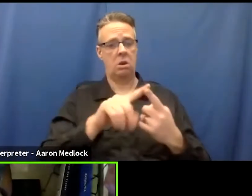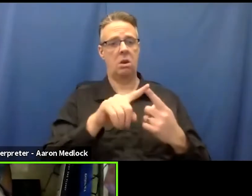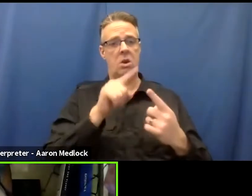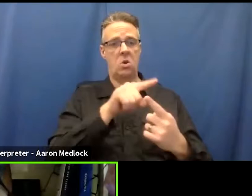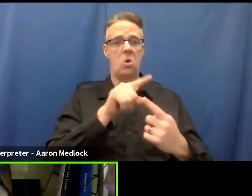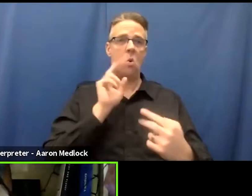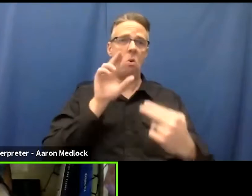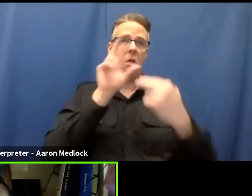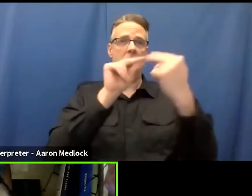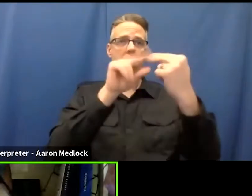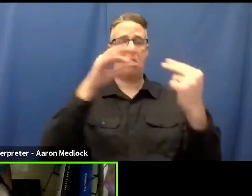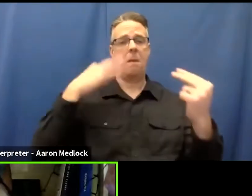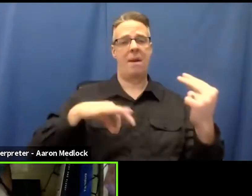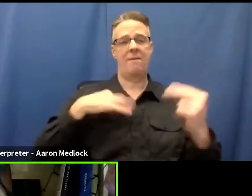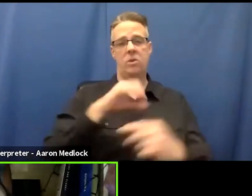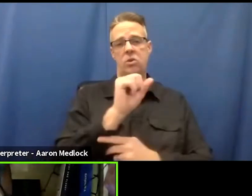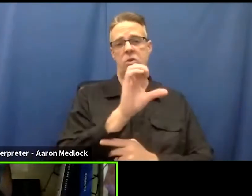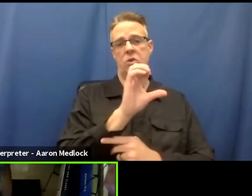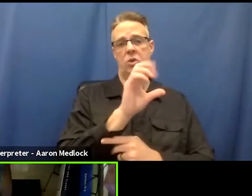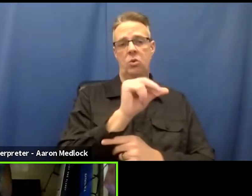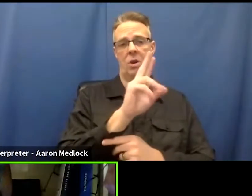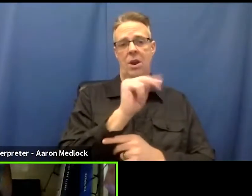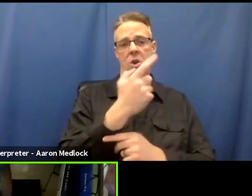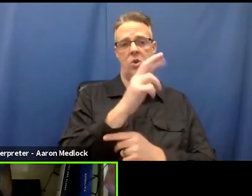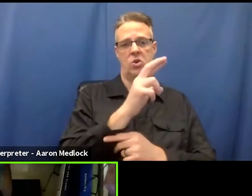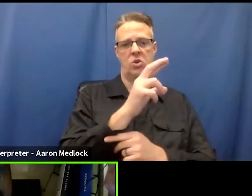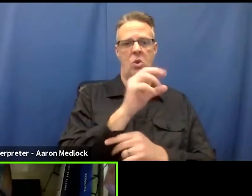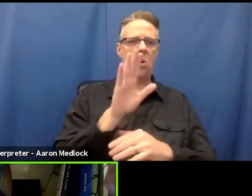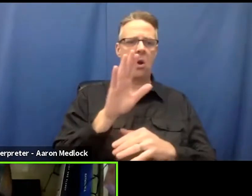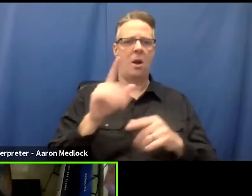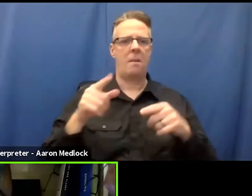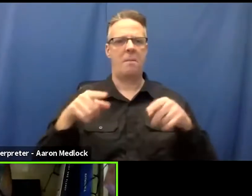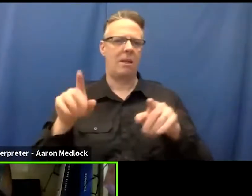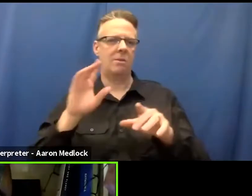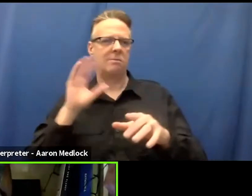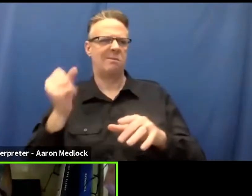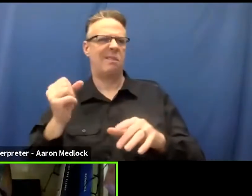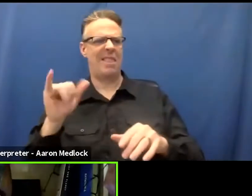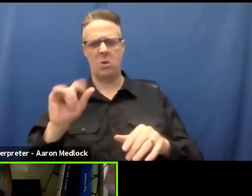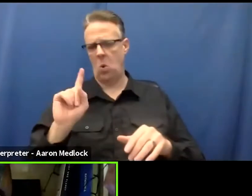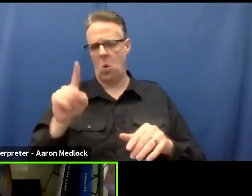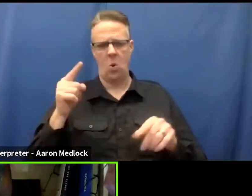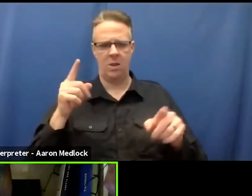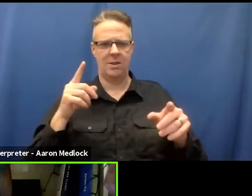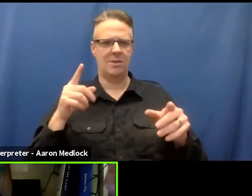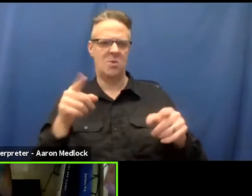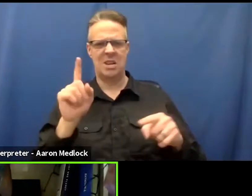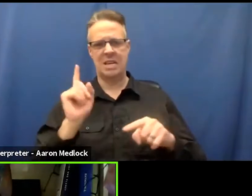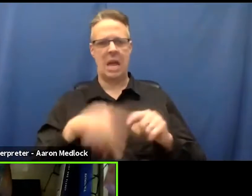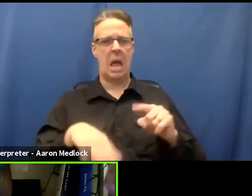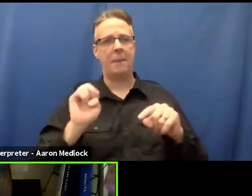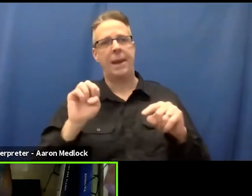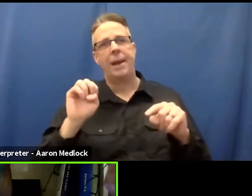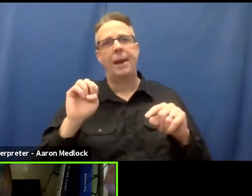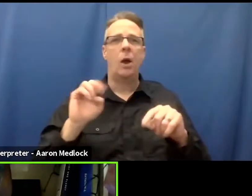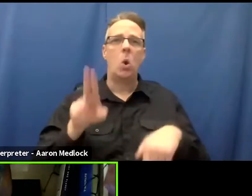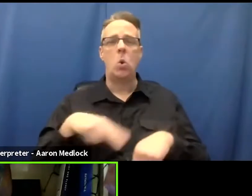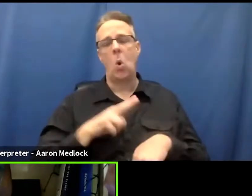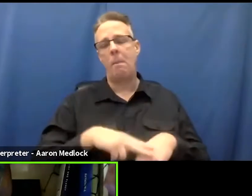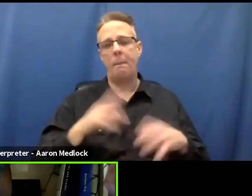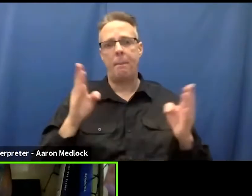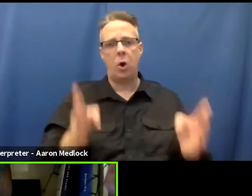scrounger or you're a Paralympian. Like, that's it. Those are the only options. Can't just be a normal person.